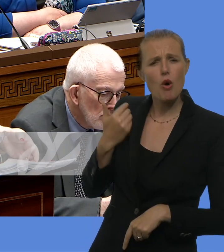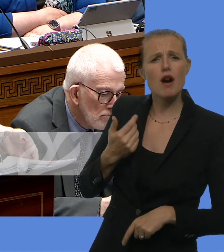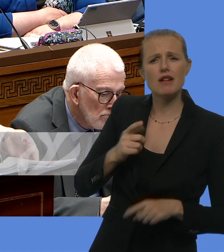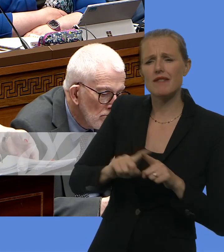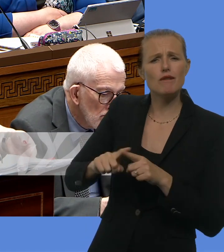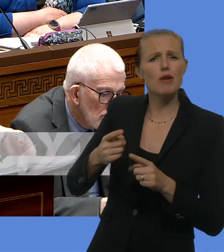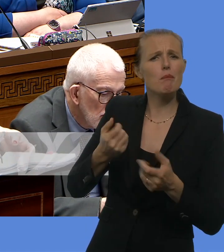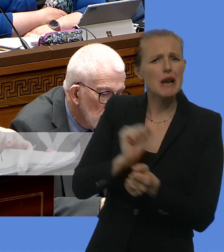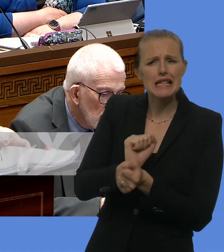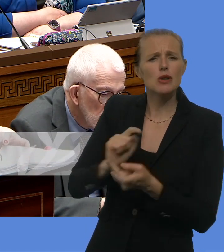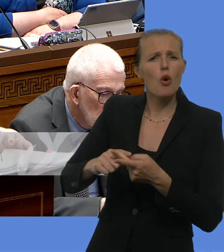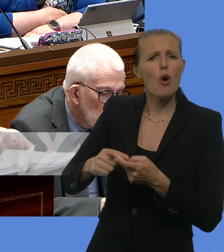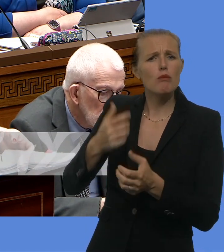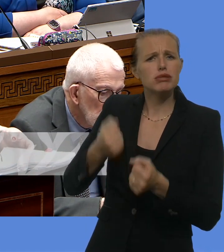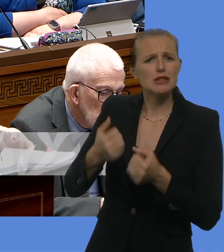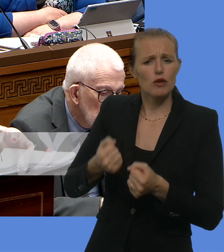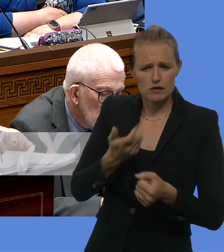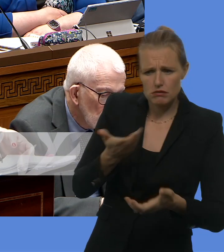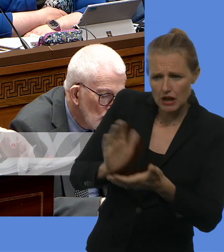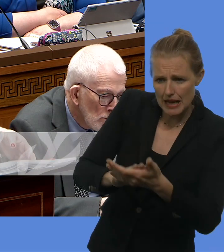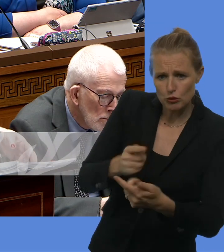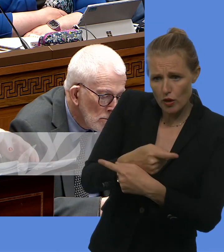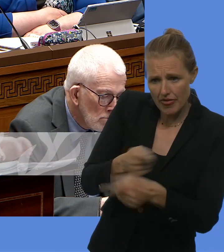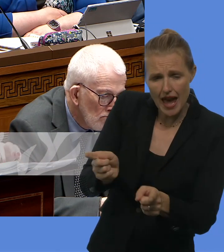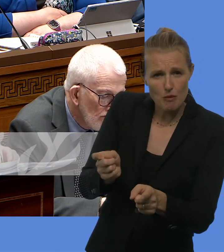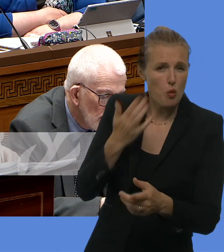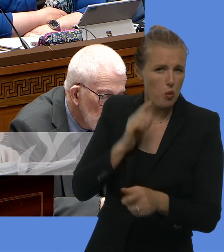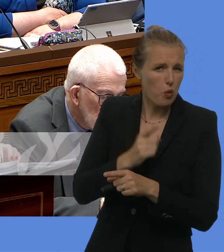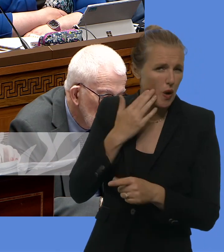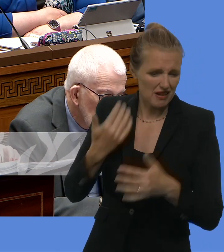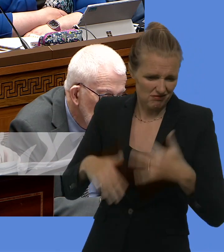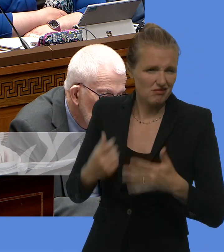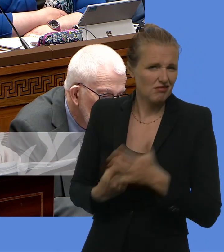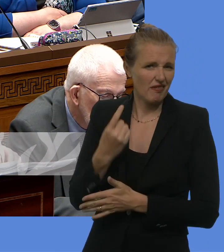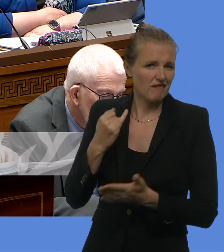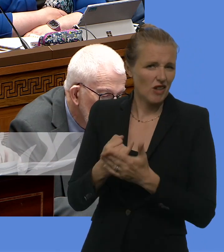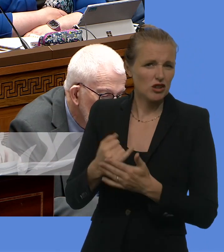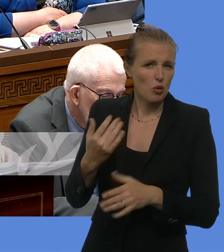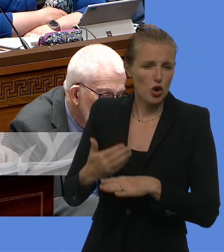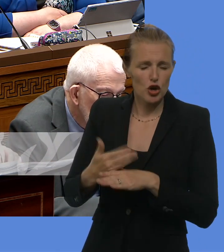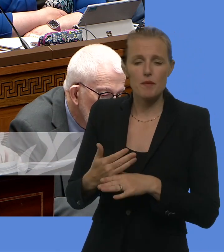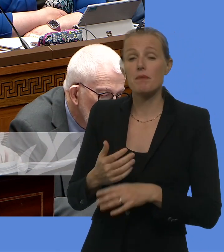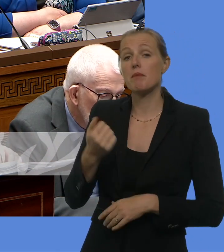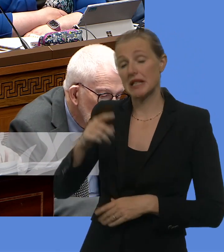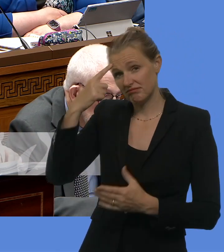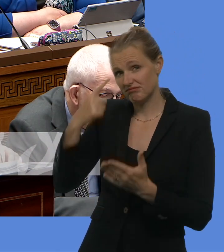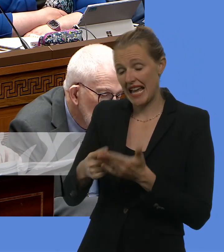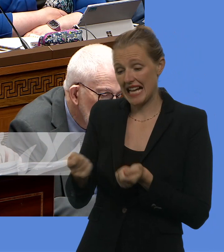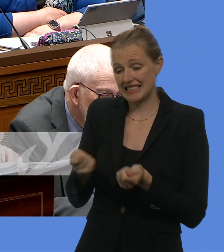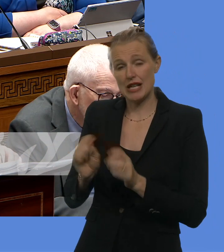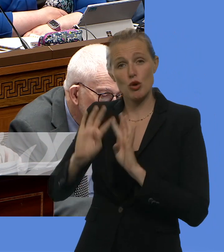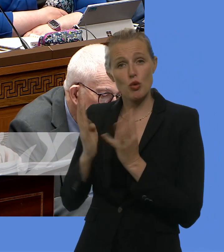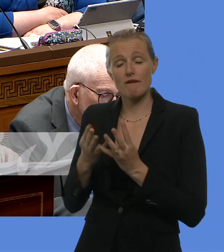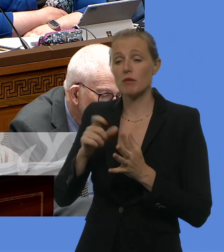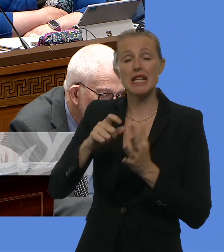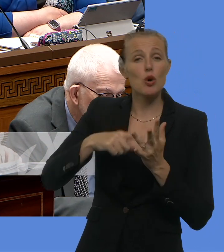officers for injuries sustained while they were on duty. One recommendation of the report was to set up a steering group comprised of key representatives from